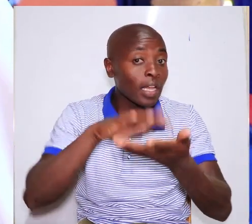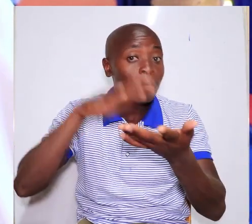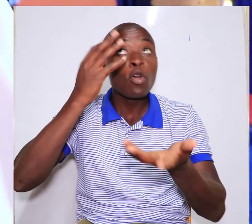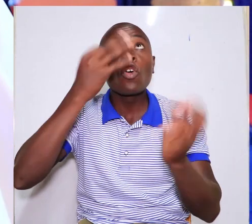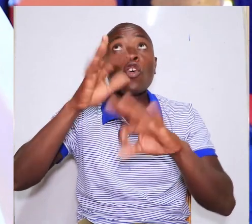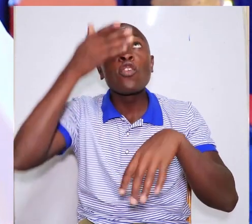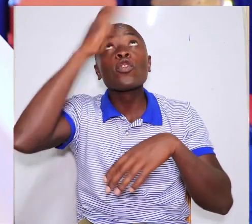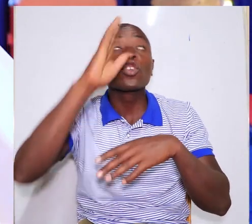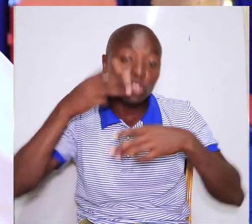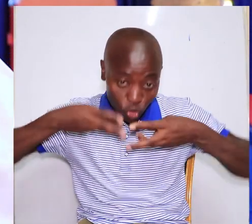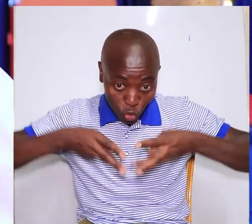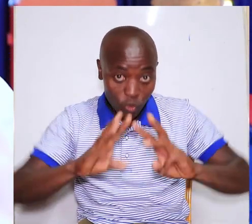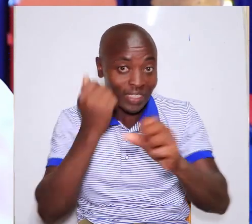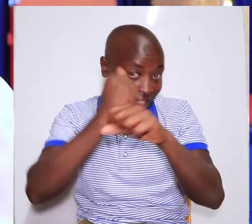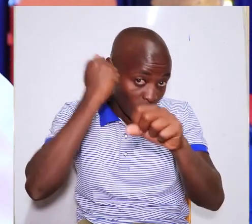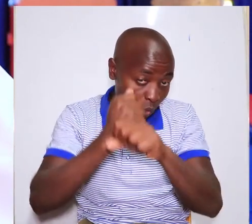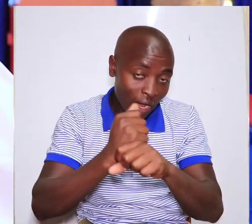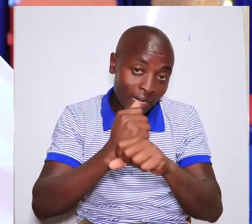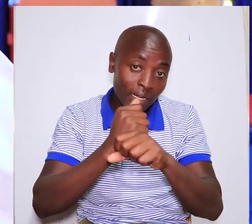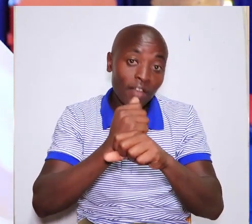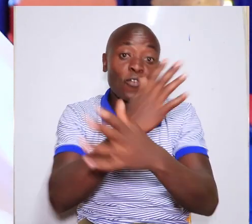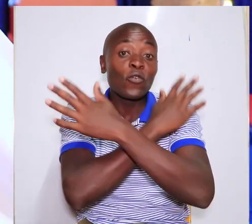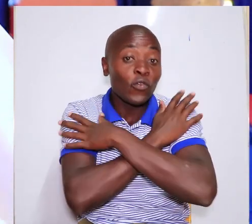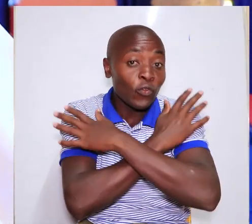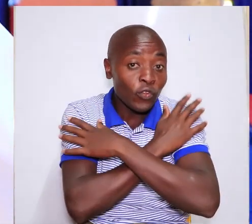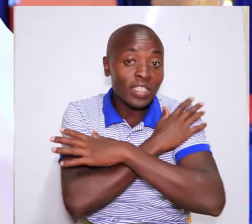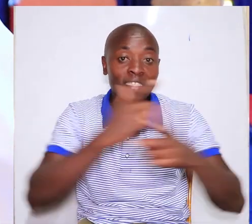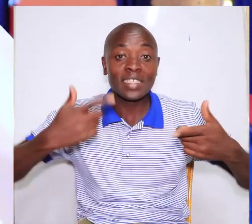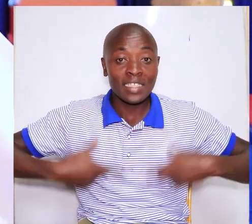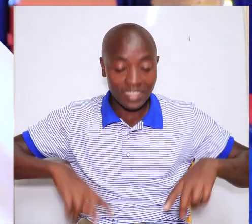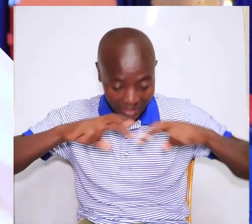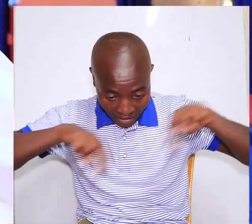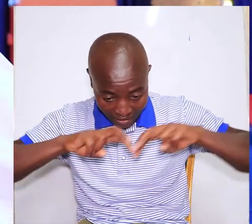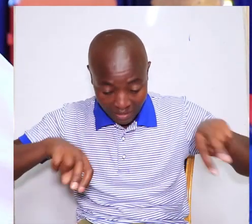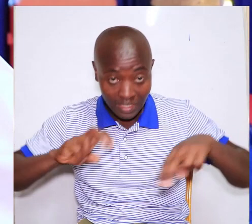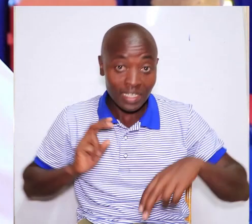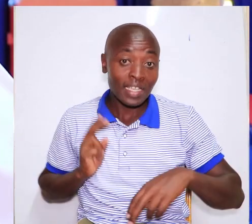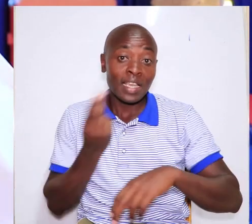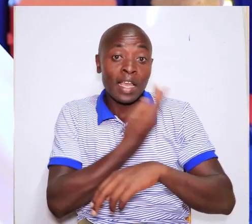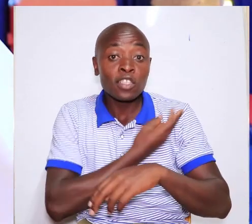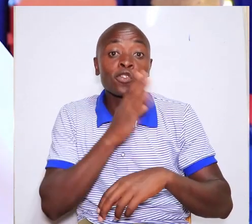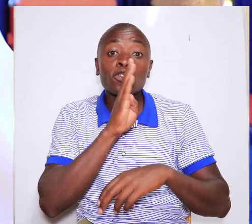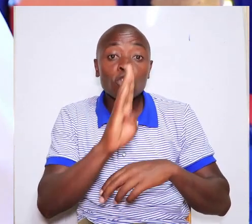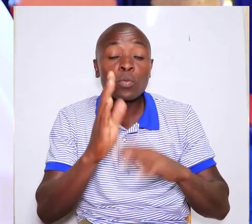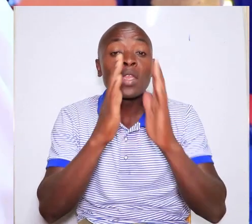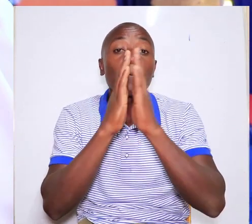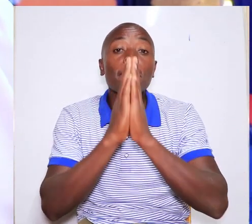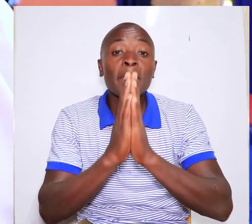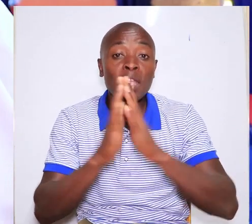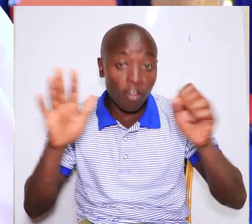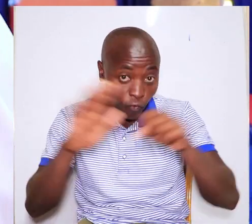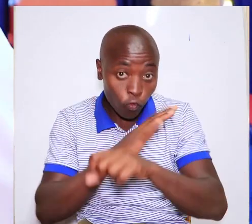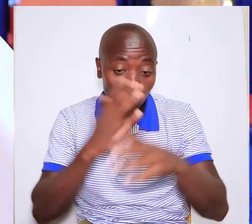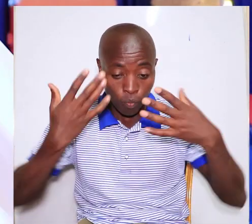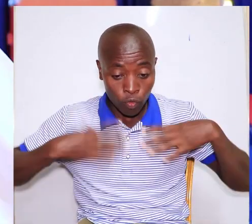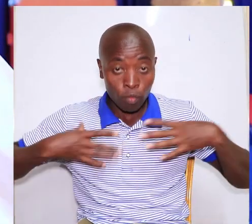God's ways and works. Brethren, let us seek ourselves to be intercession, and to let